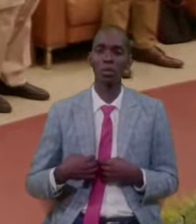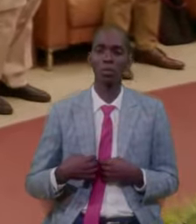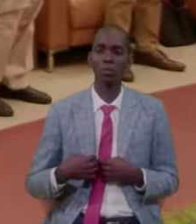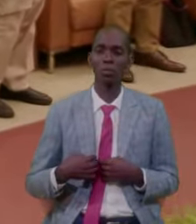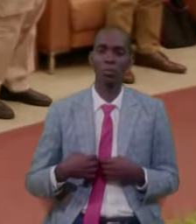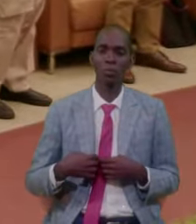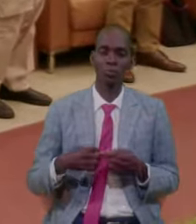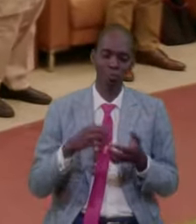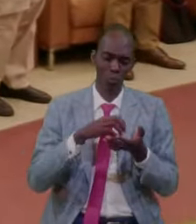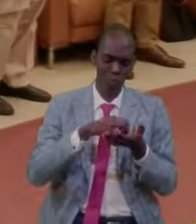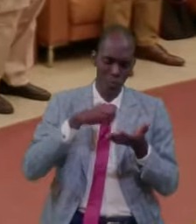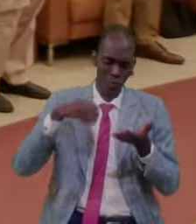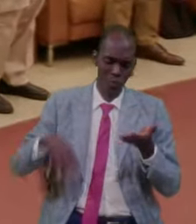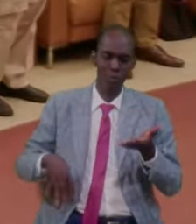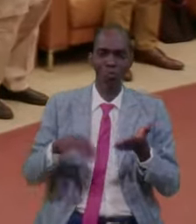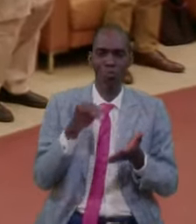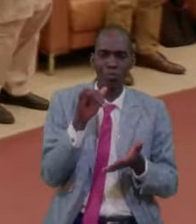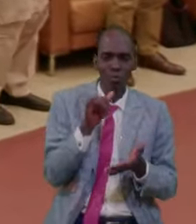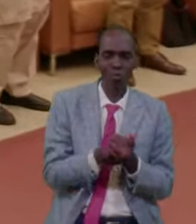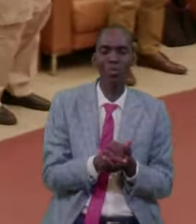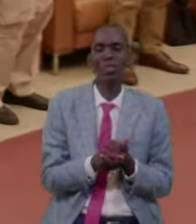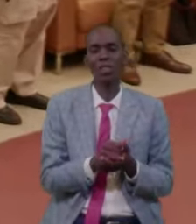dethrone that emphasis